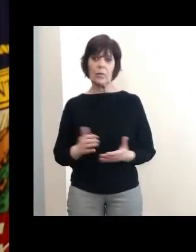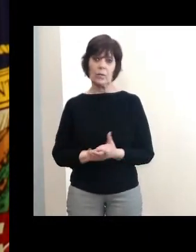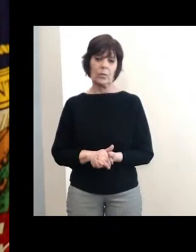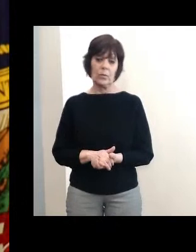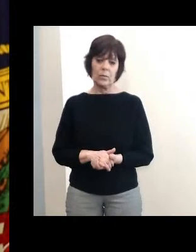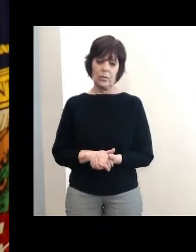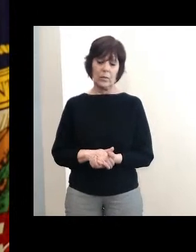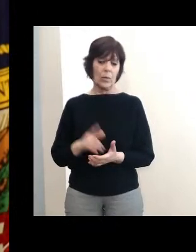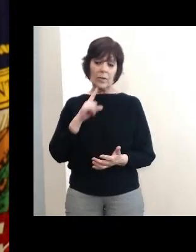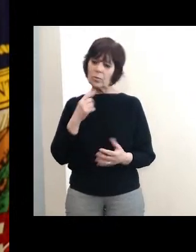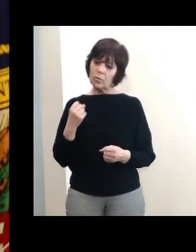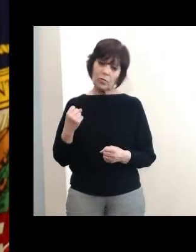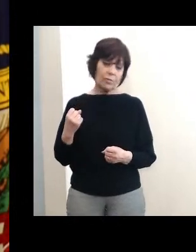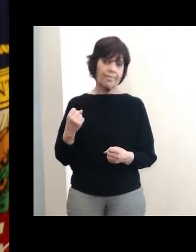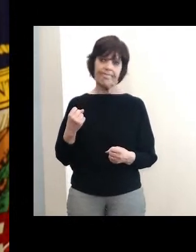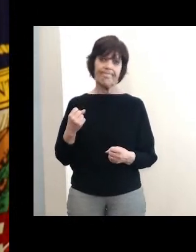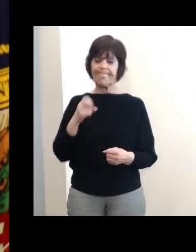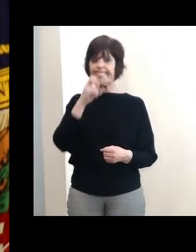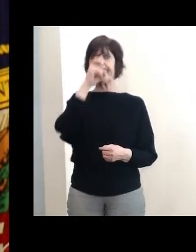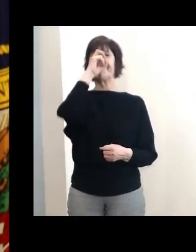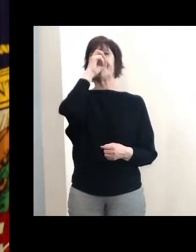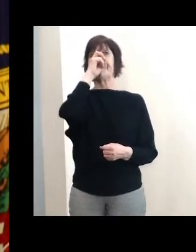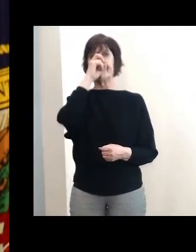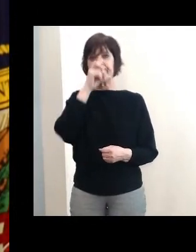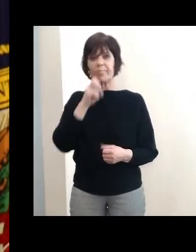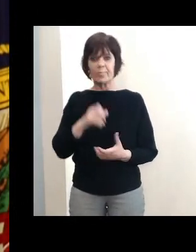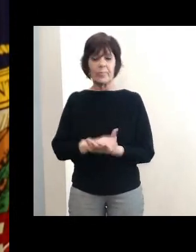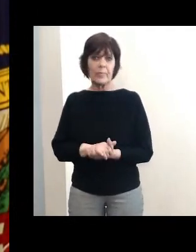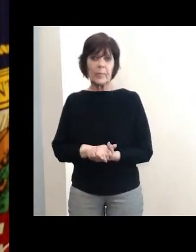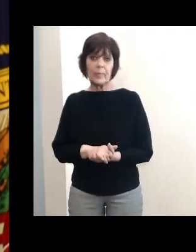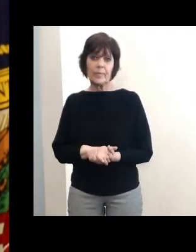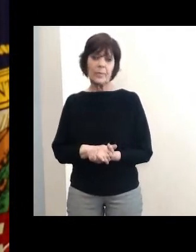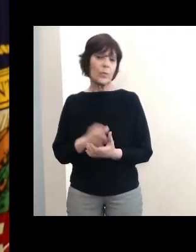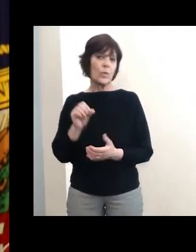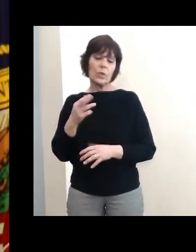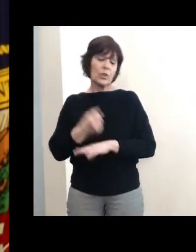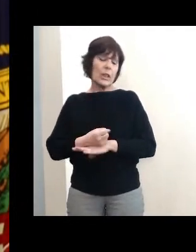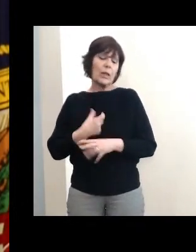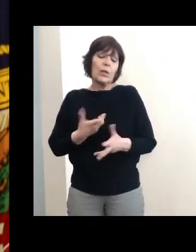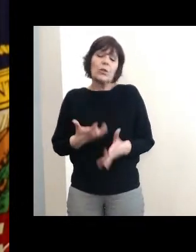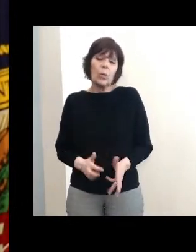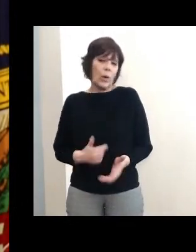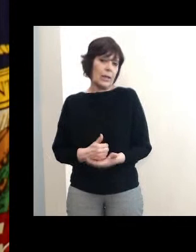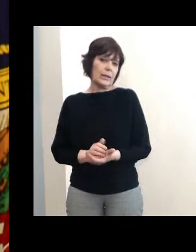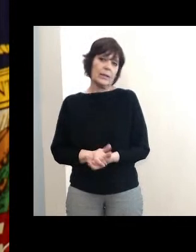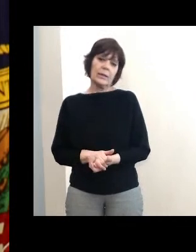some strong regulations in place or shut down the leagues again, and we do not want to do